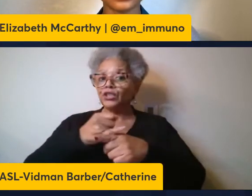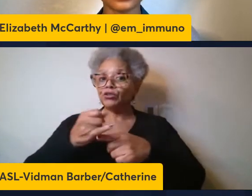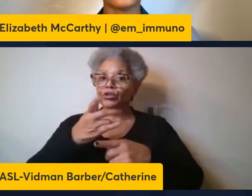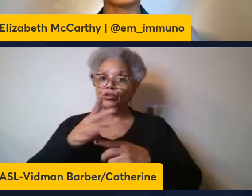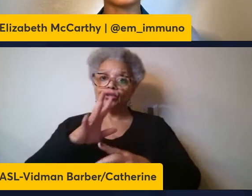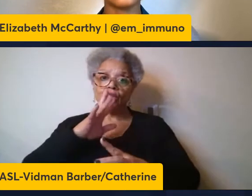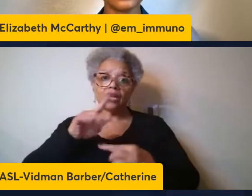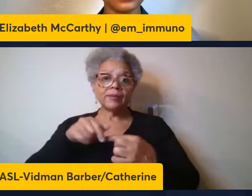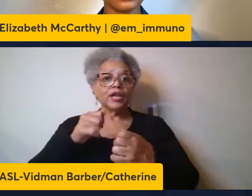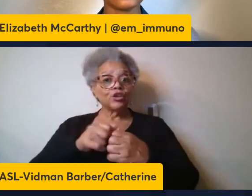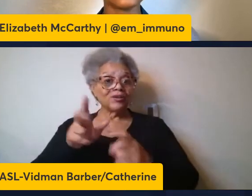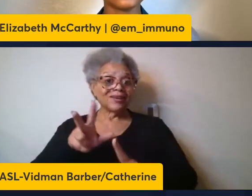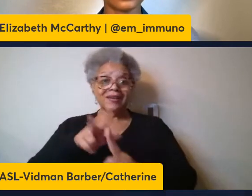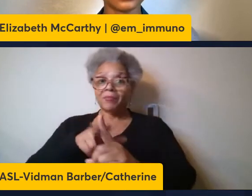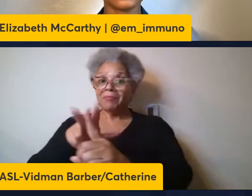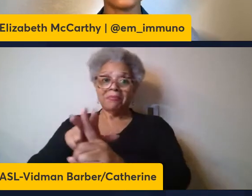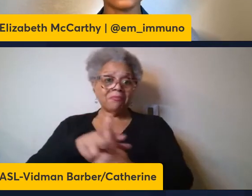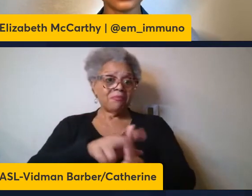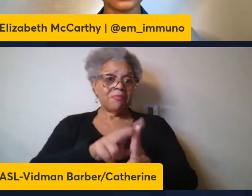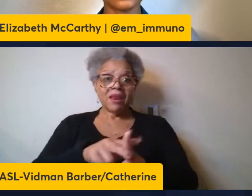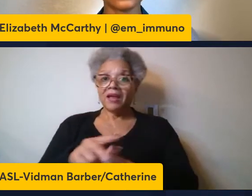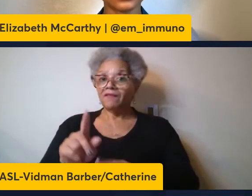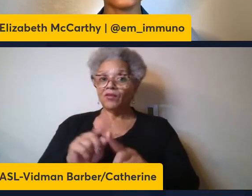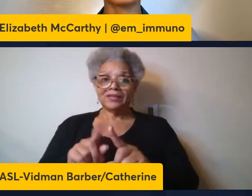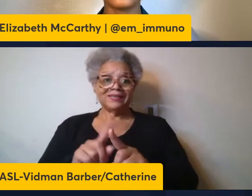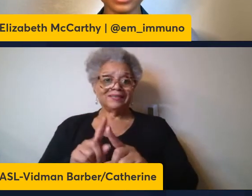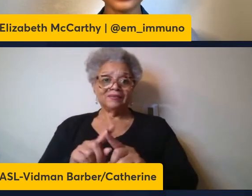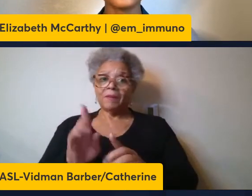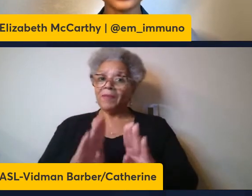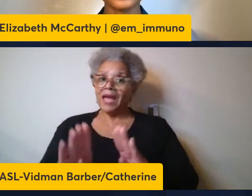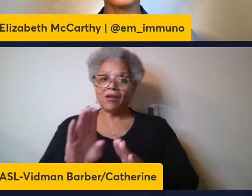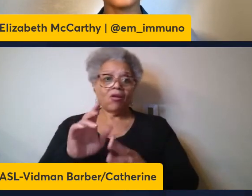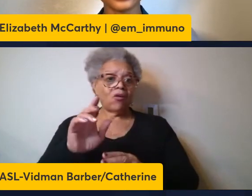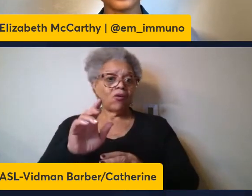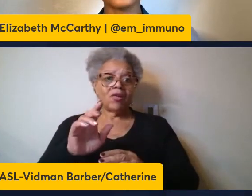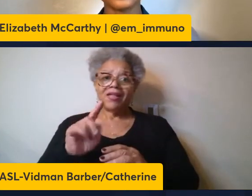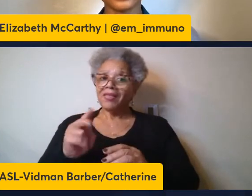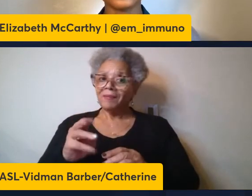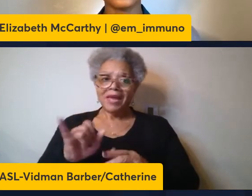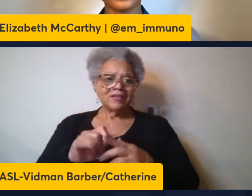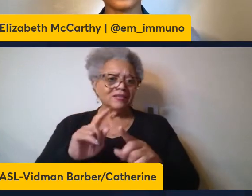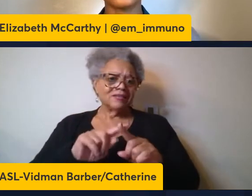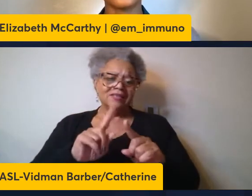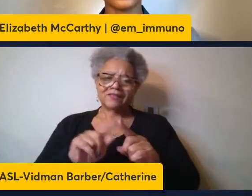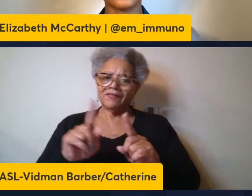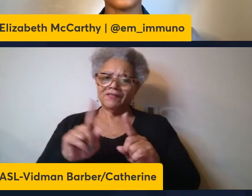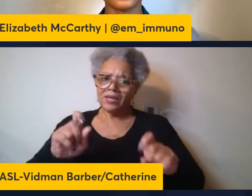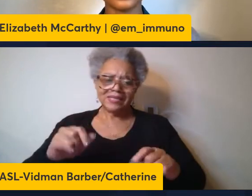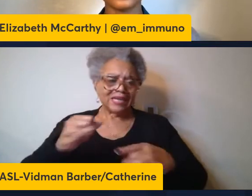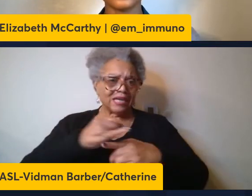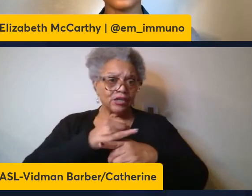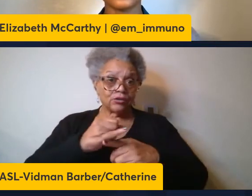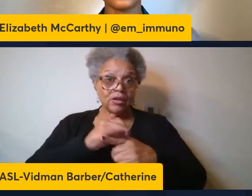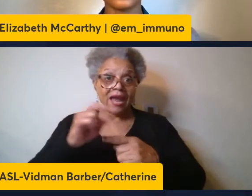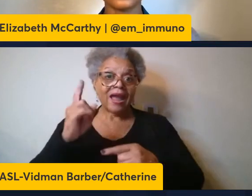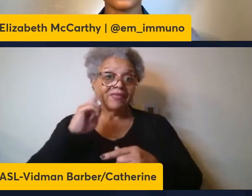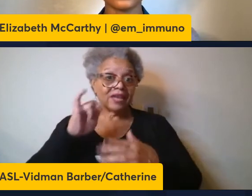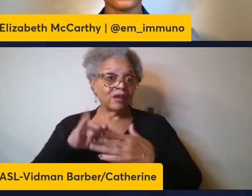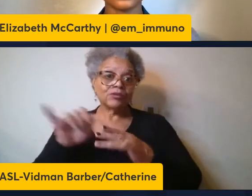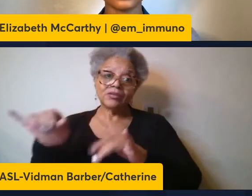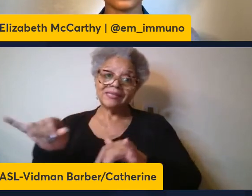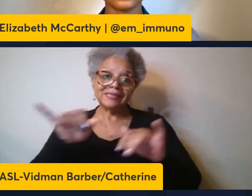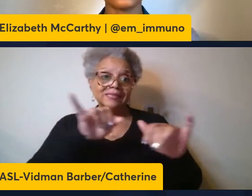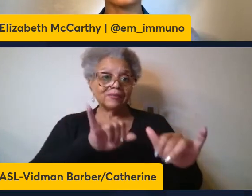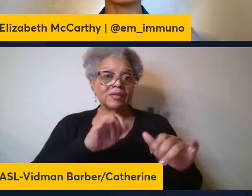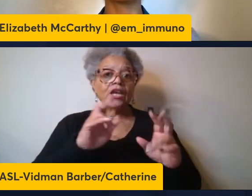you can apply sort of bioinformatics to so many different questions and kinds of industry. So I think I was going to say a very similar thing in terms of